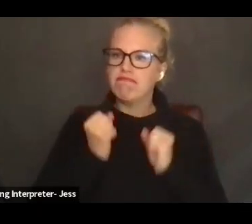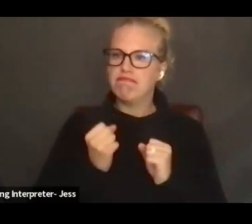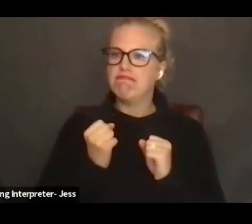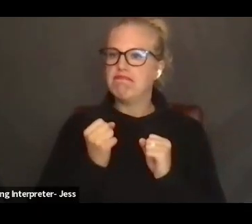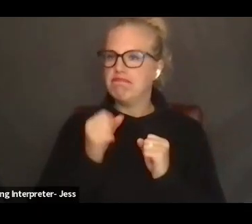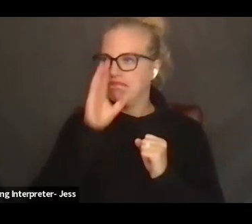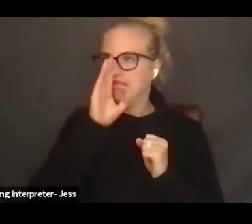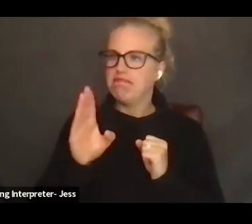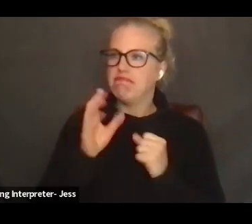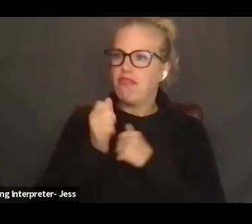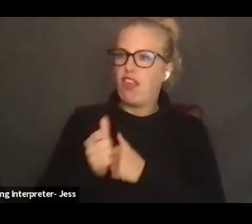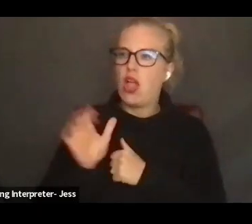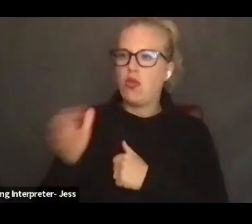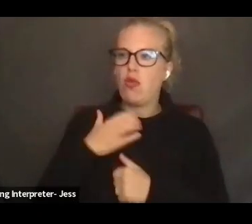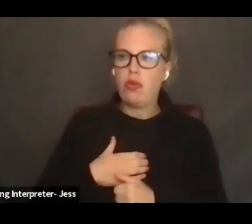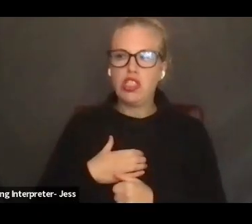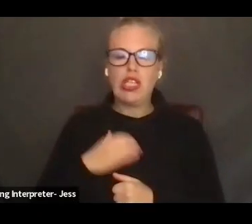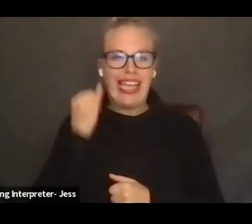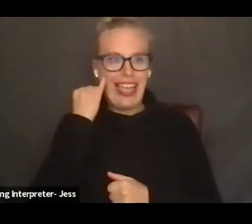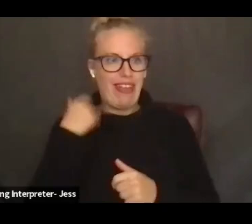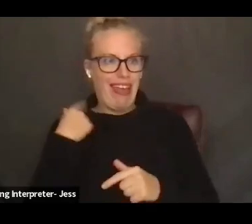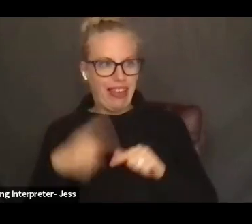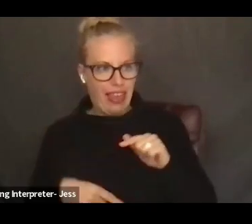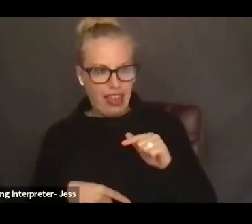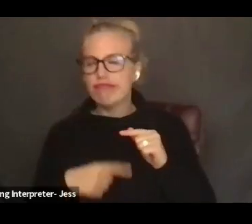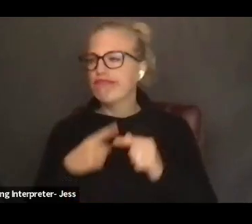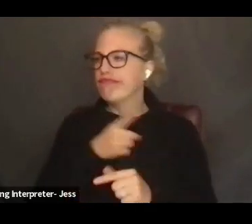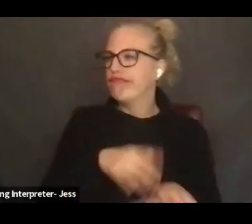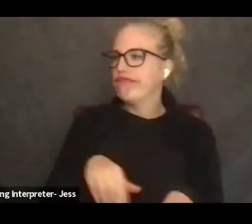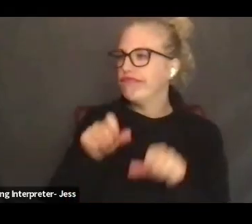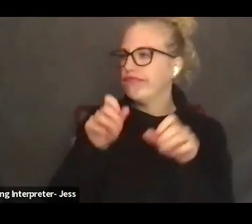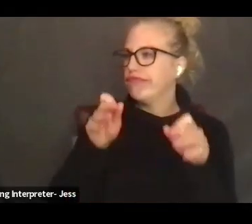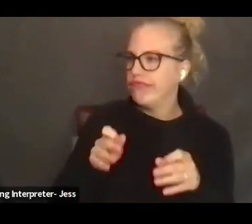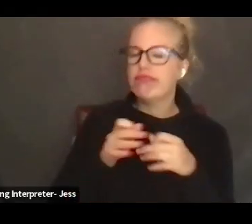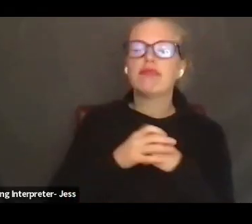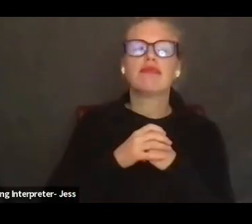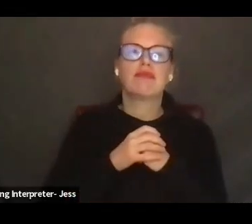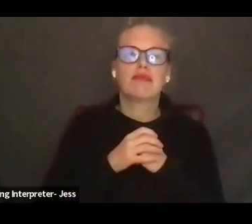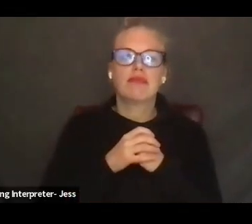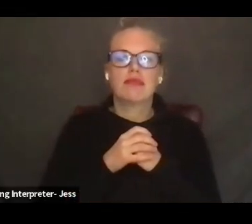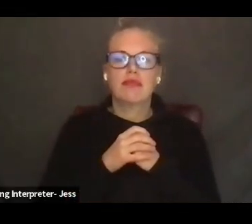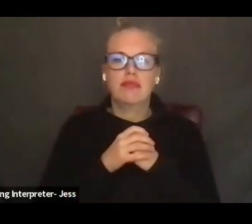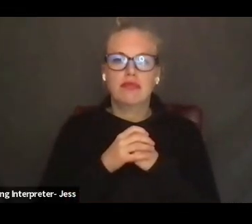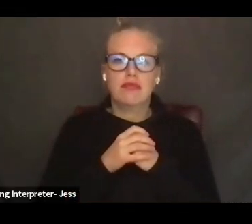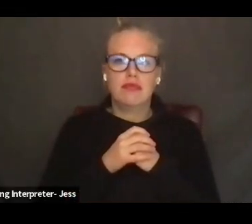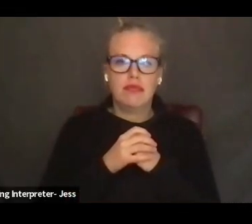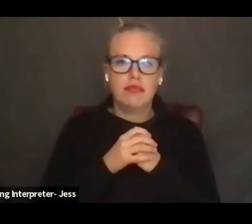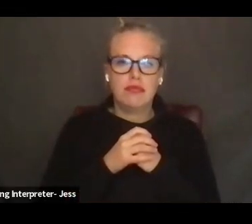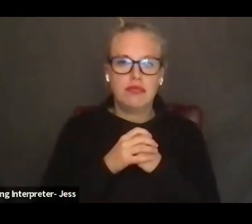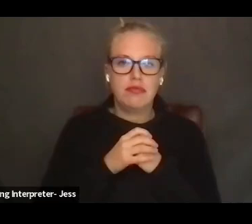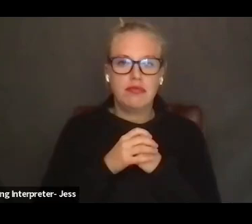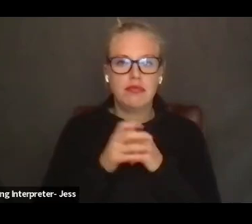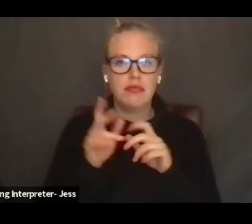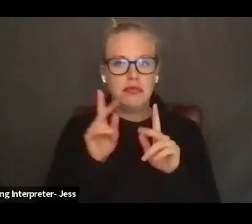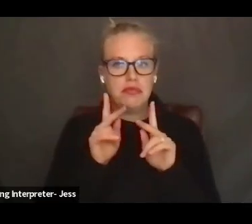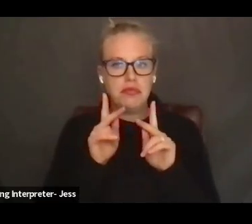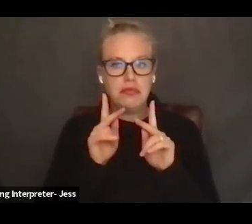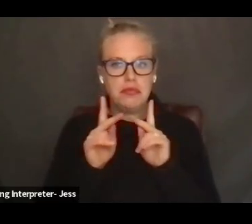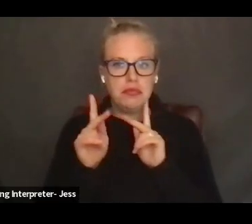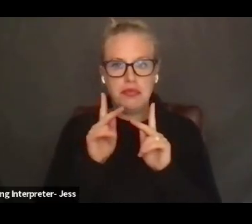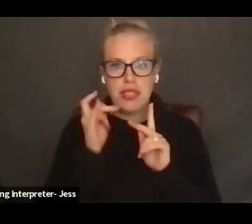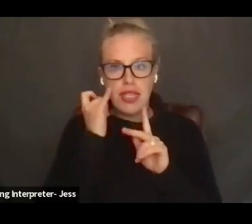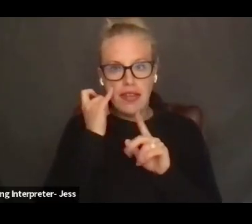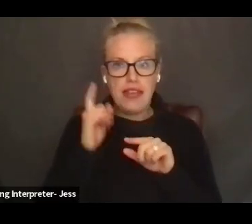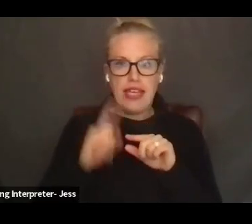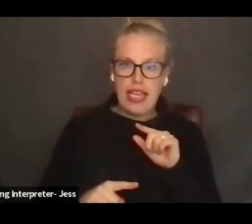for you when you can't do it. There's other things that people can do if they're not able to